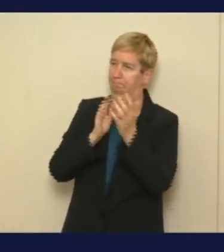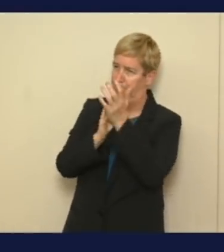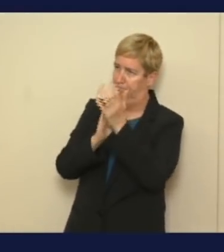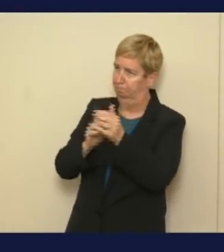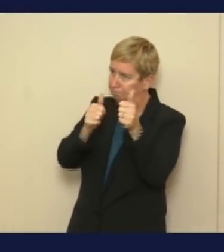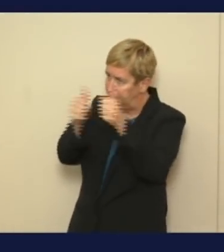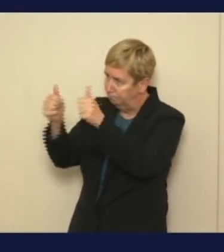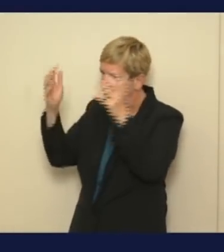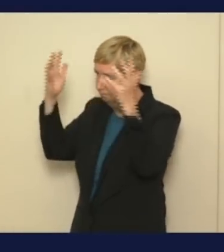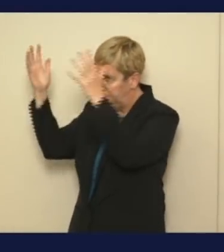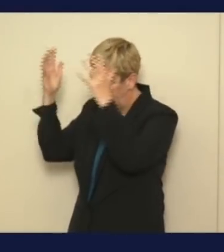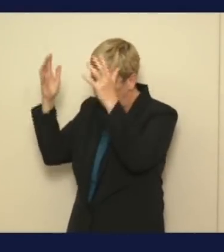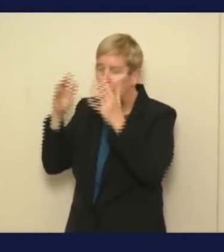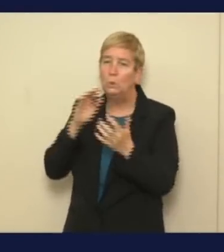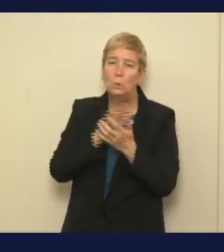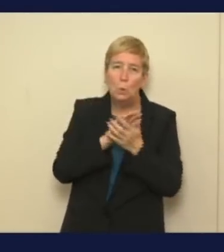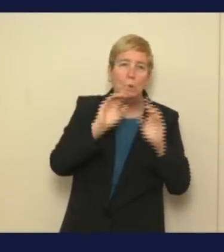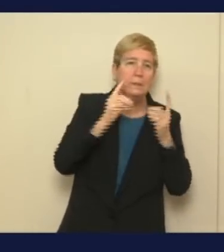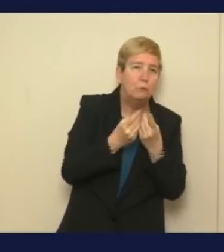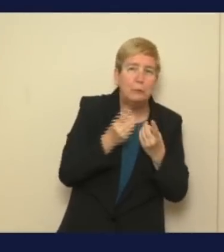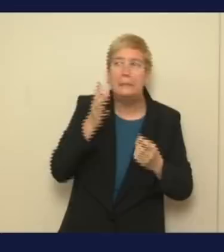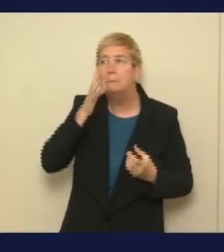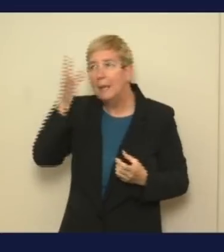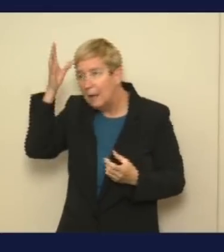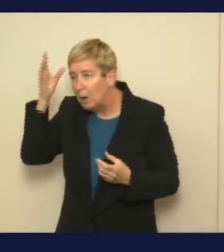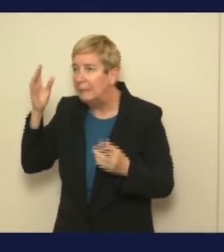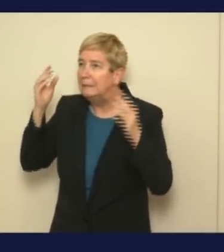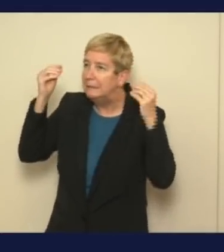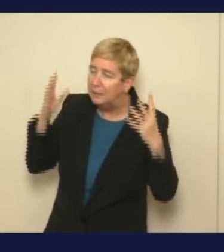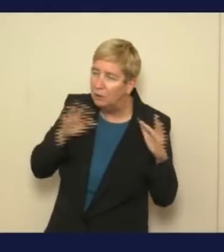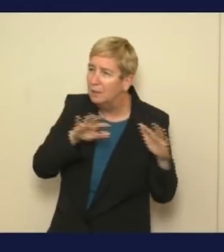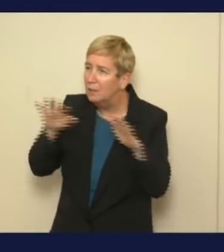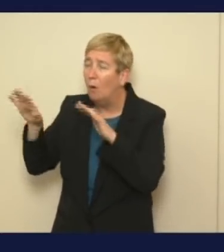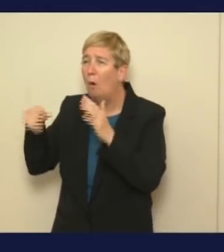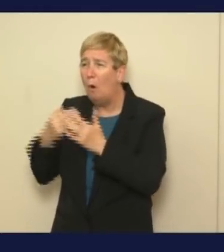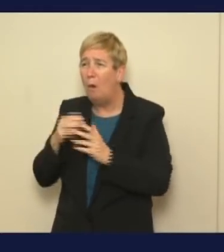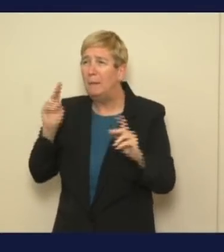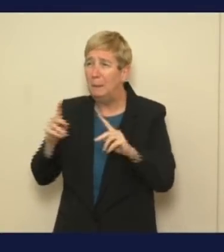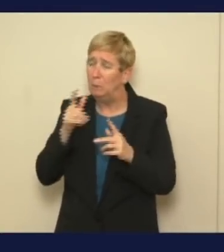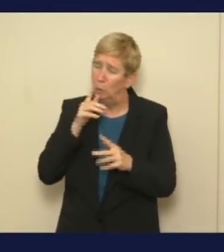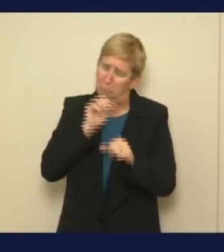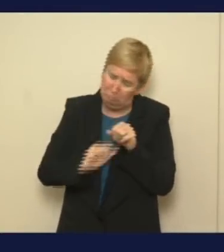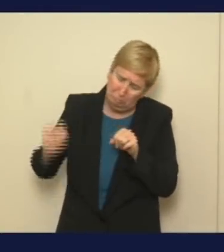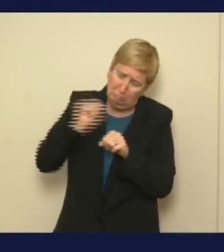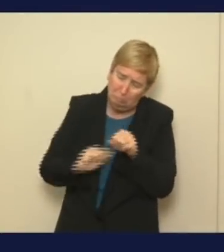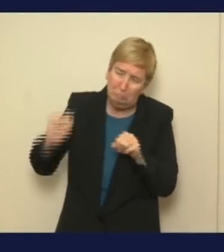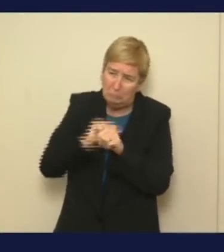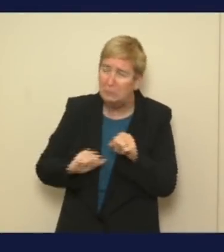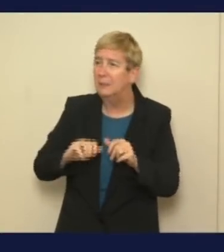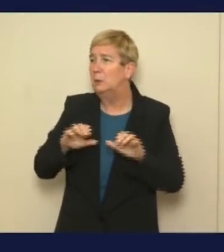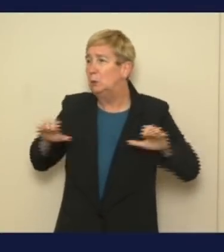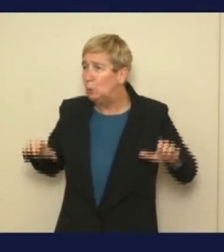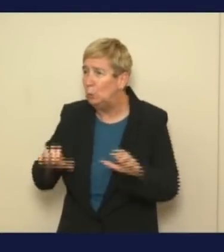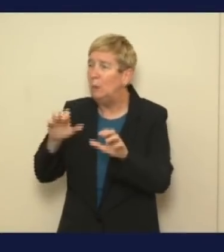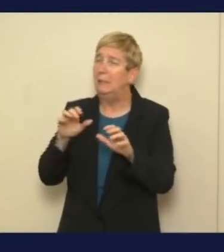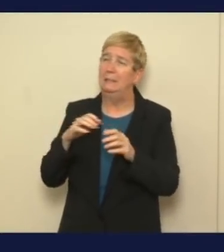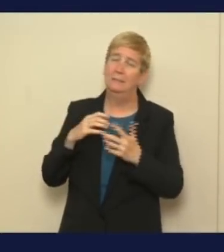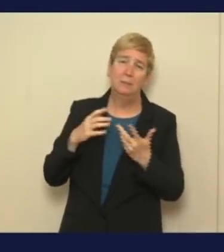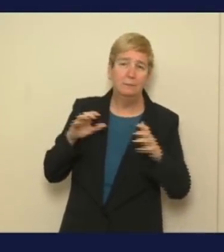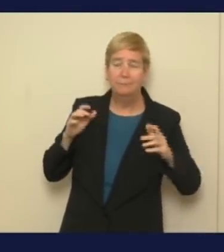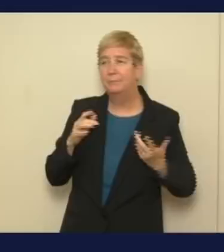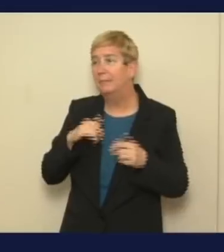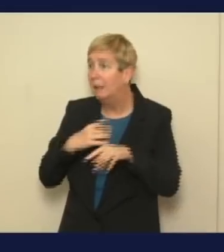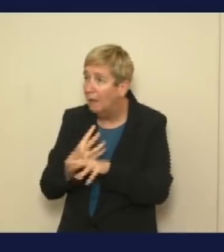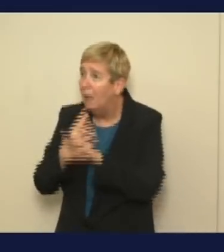parents who are doing their part in homeschooling, and all the educators that are working around the clock to make this work in a state